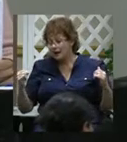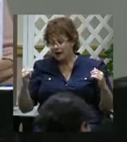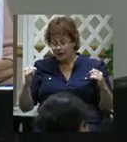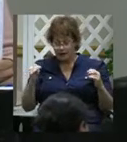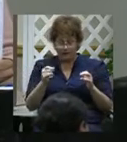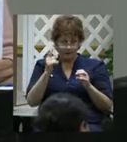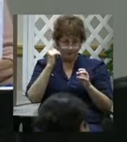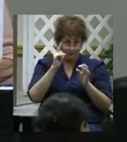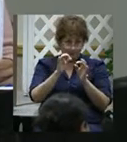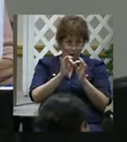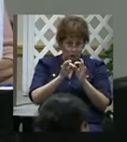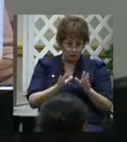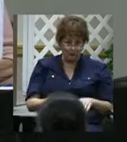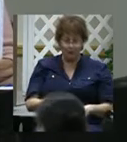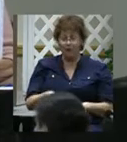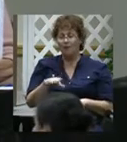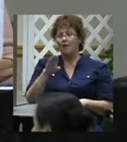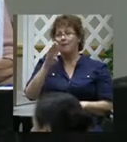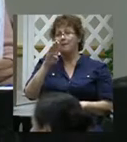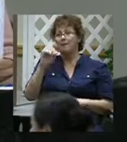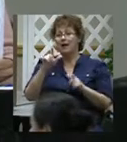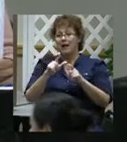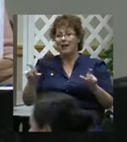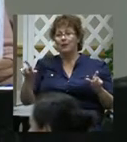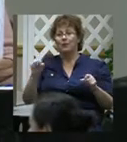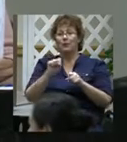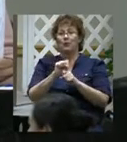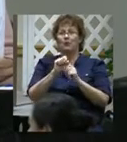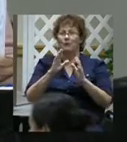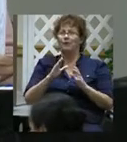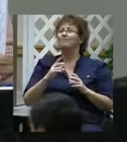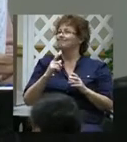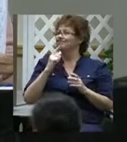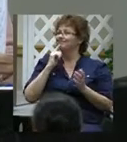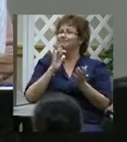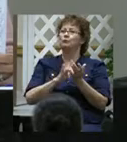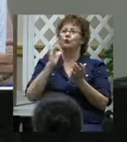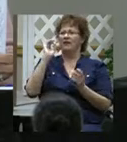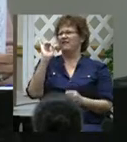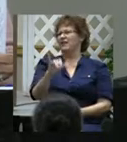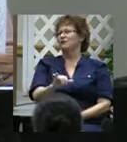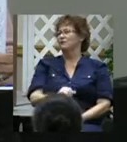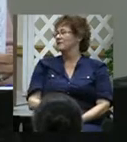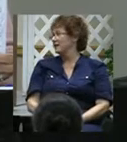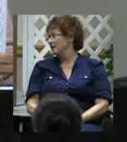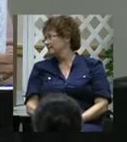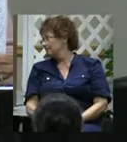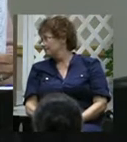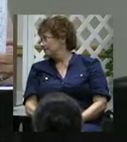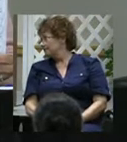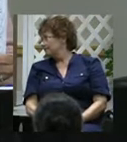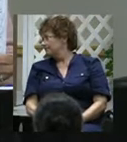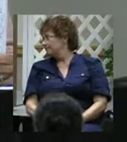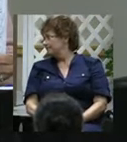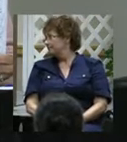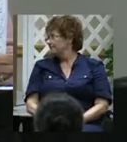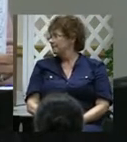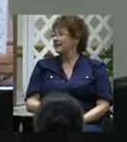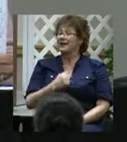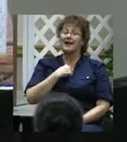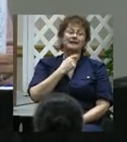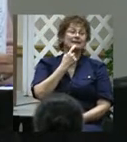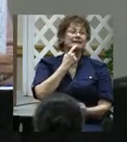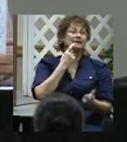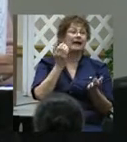bilingual employees, that has been very useful to us. I will say again what I